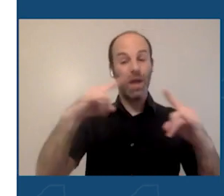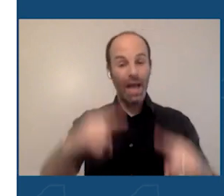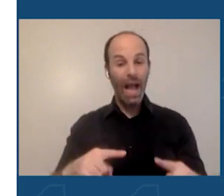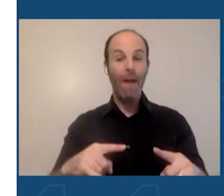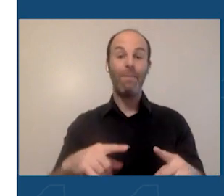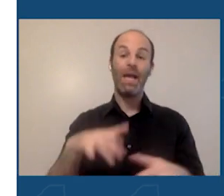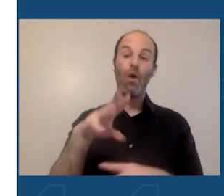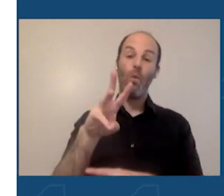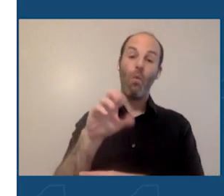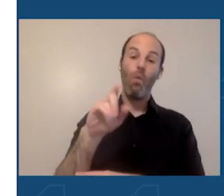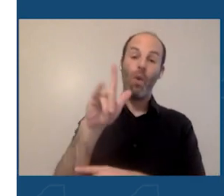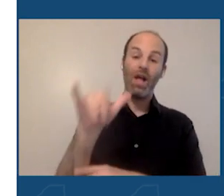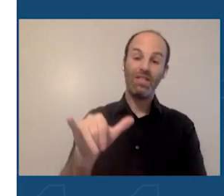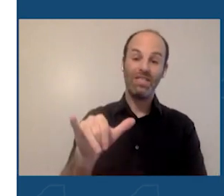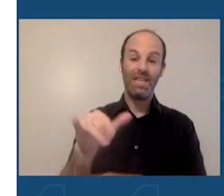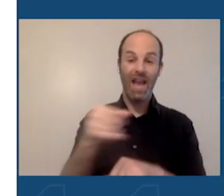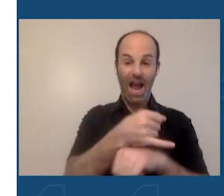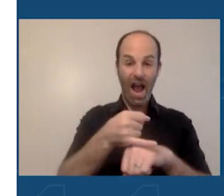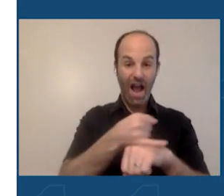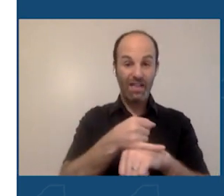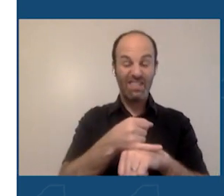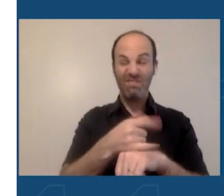site where we learned